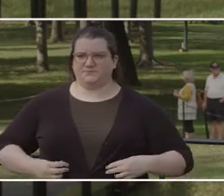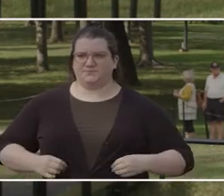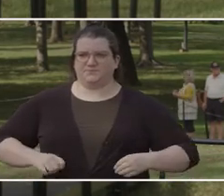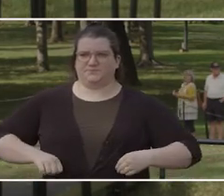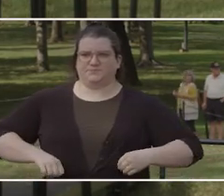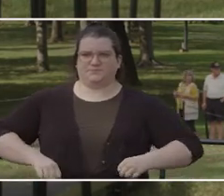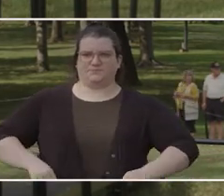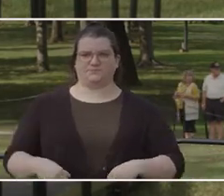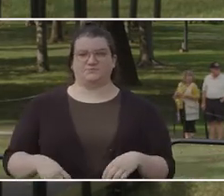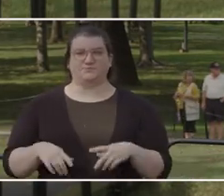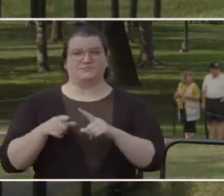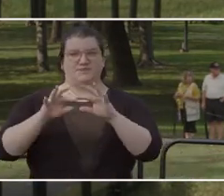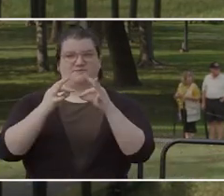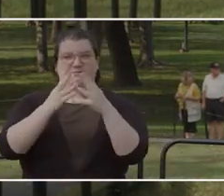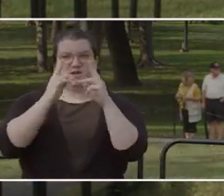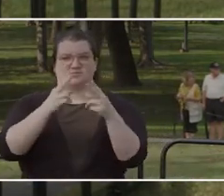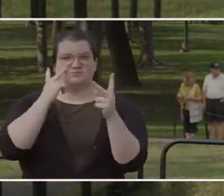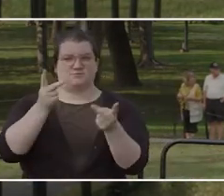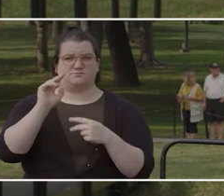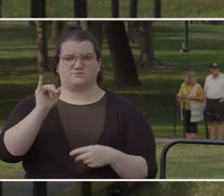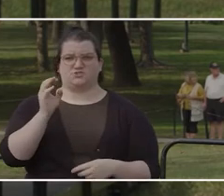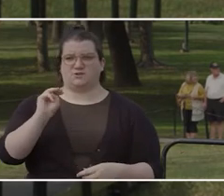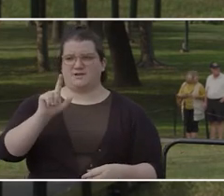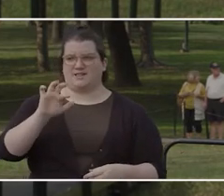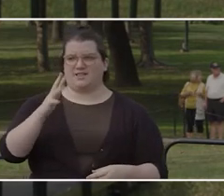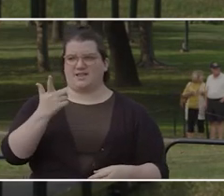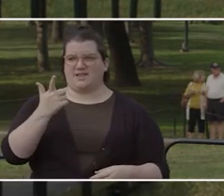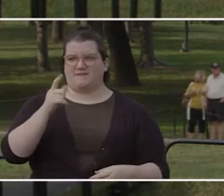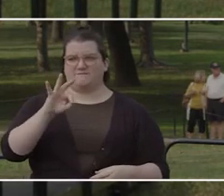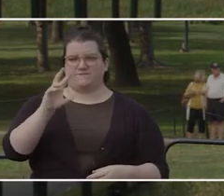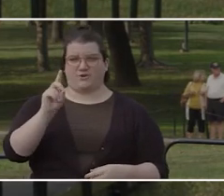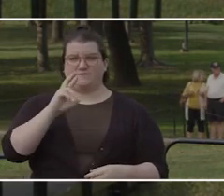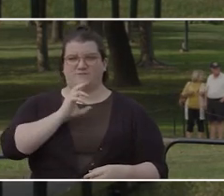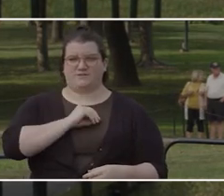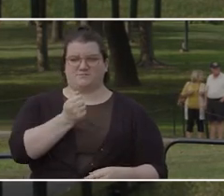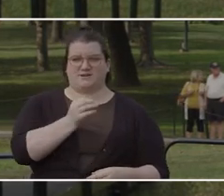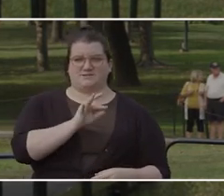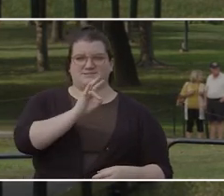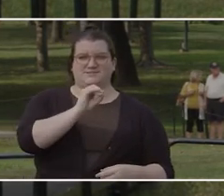The family honors the memory of Jim Langford, Vietnam,